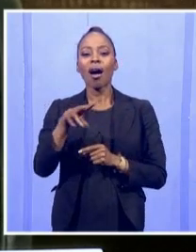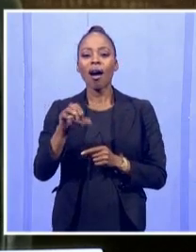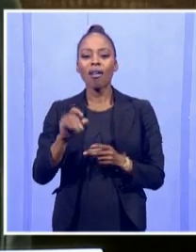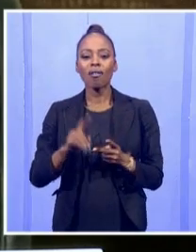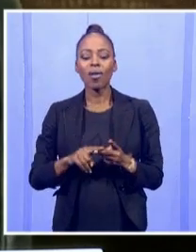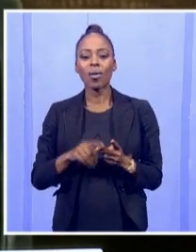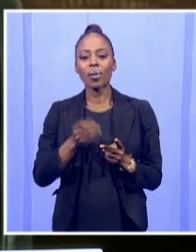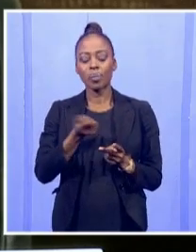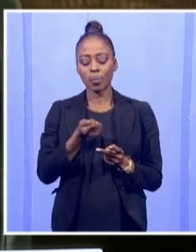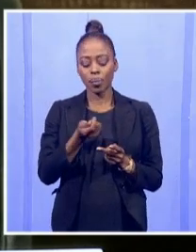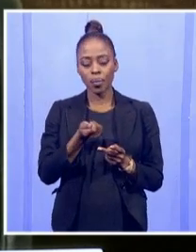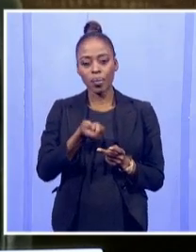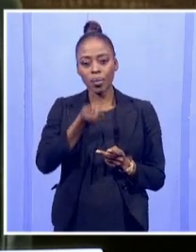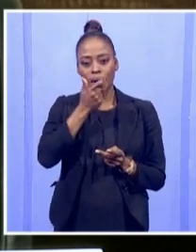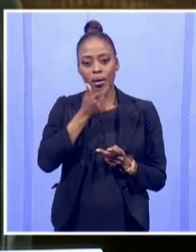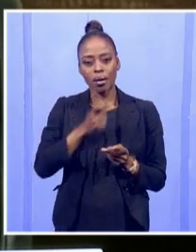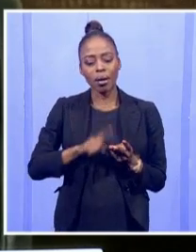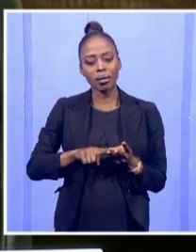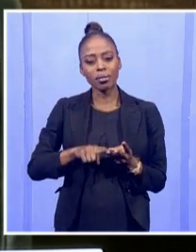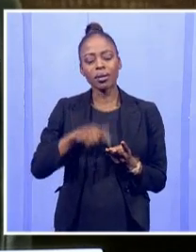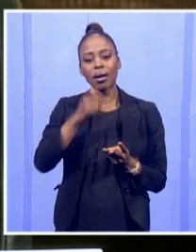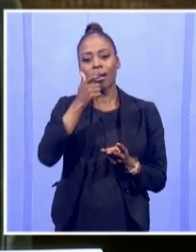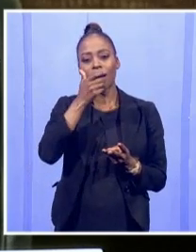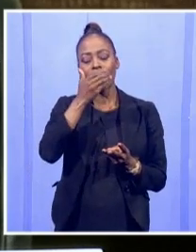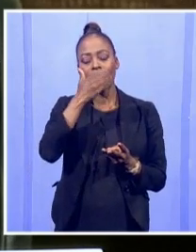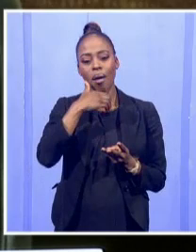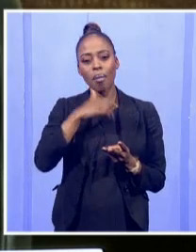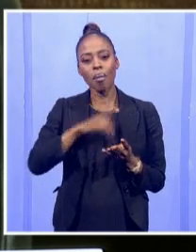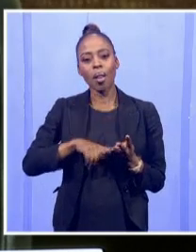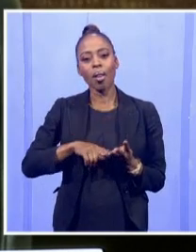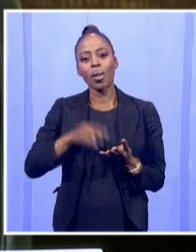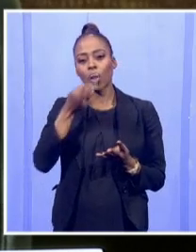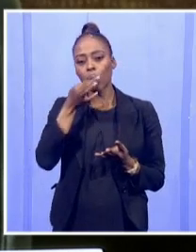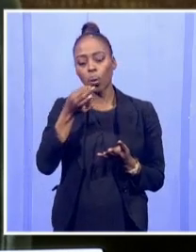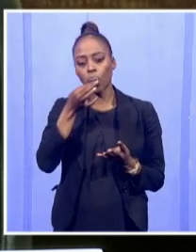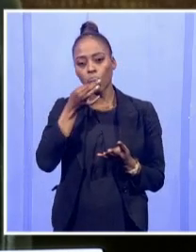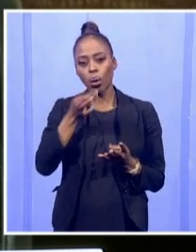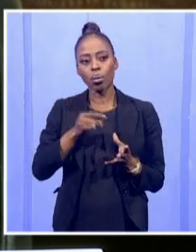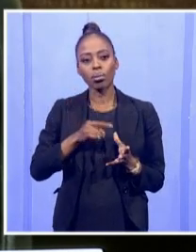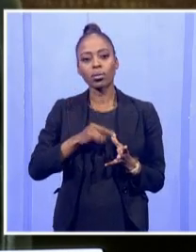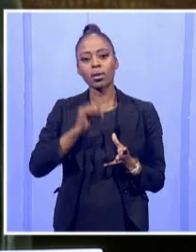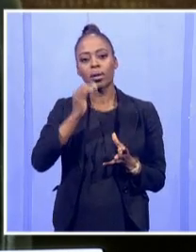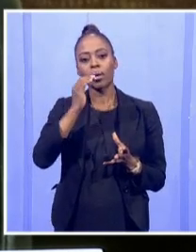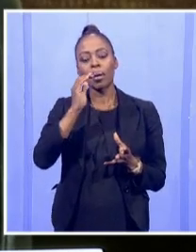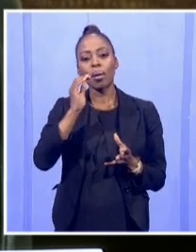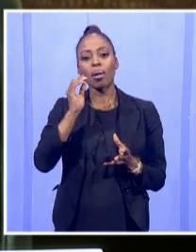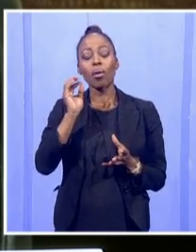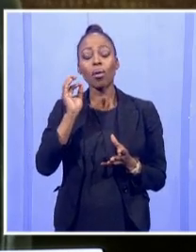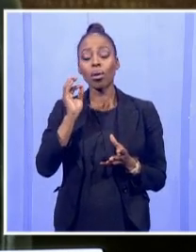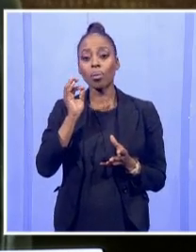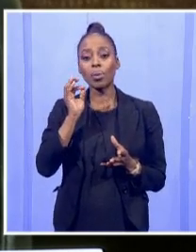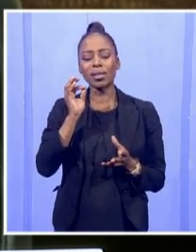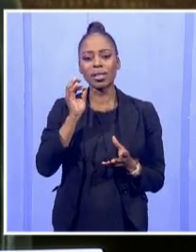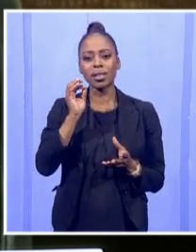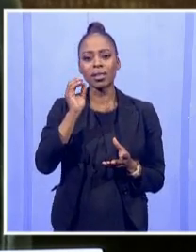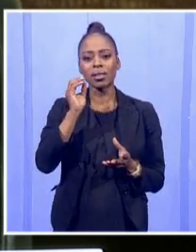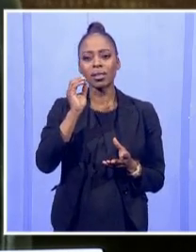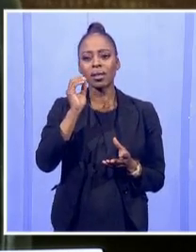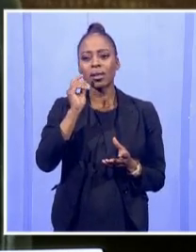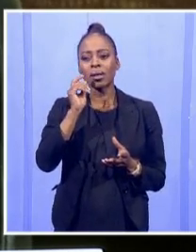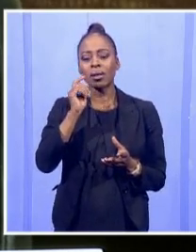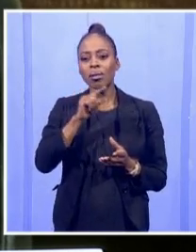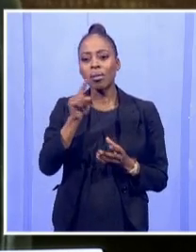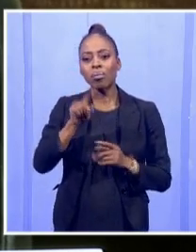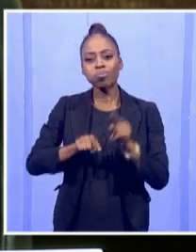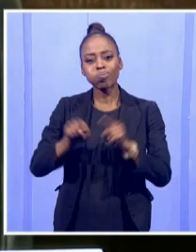apples, grapes, apricots, and peaches, among many different types of fruit. We supply a range